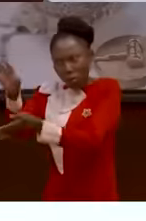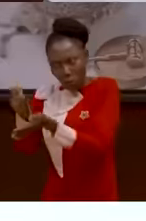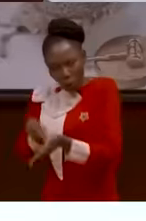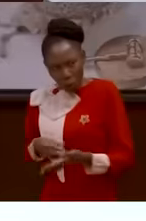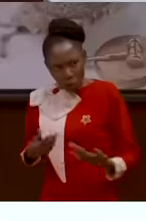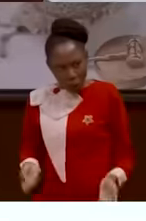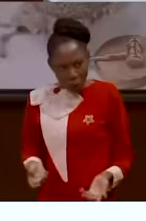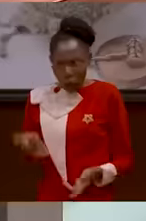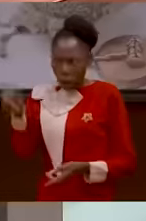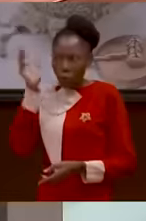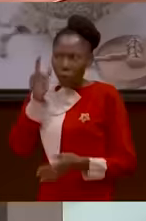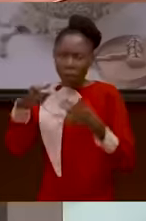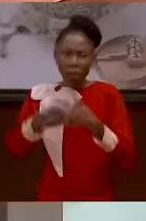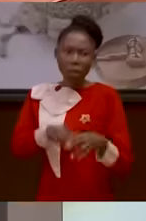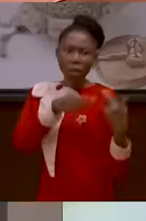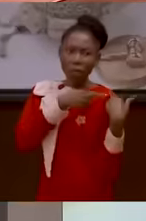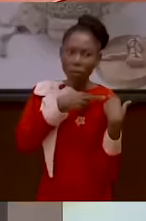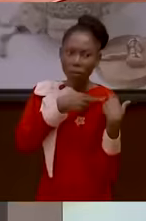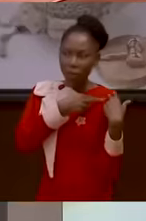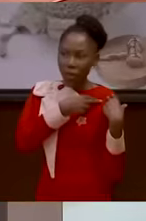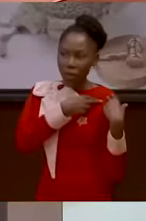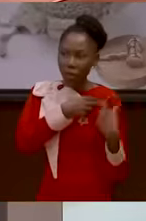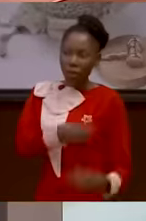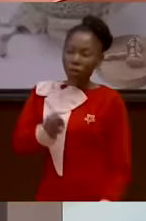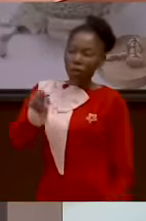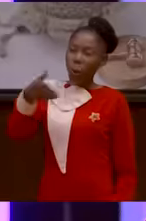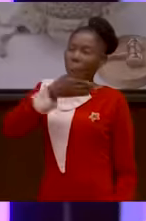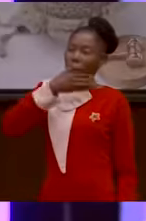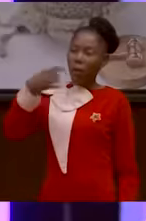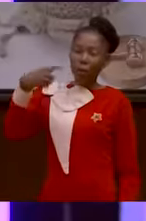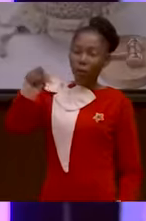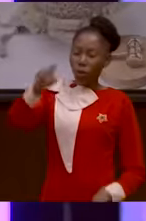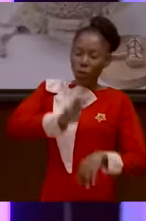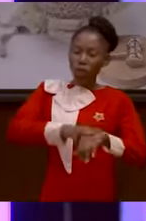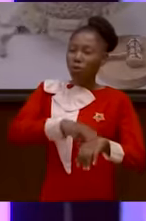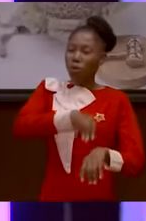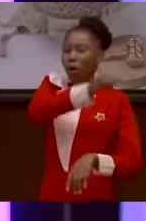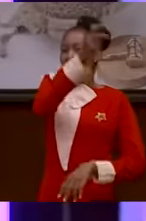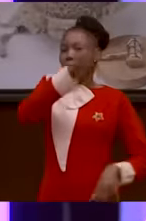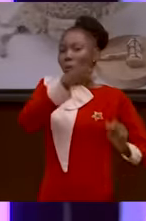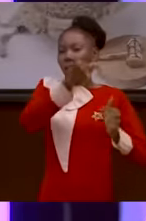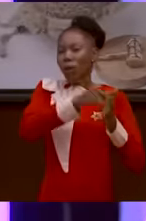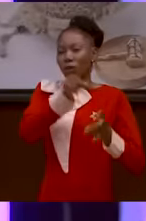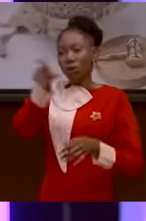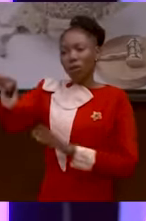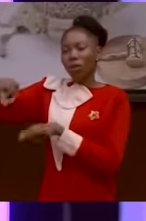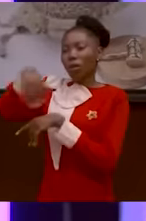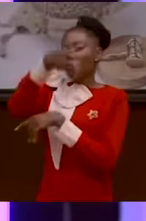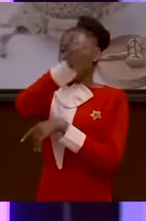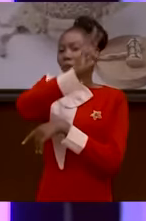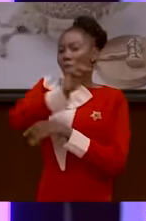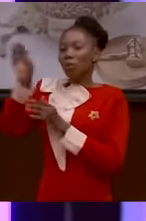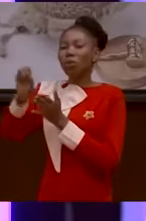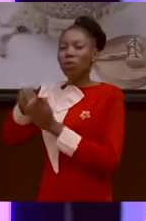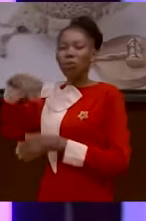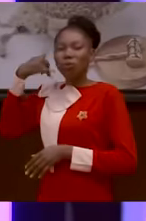have agreed on that. Then, caution anybody that you have given out his number to. Do you understand me?